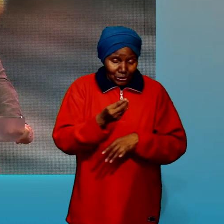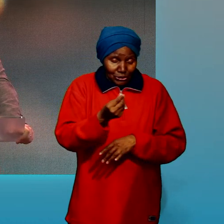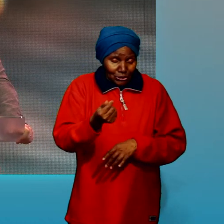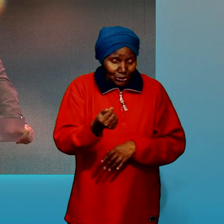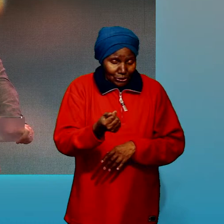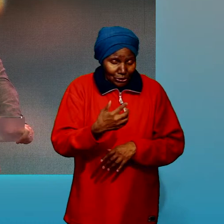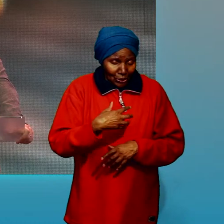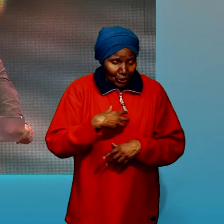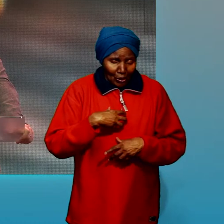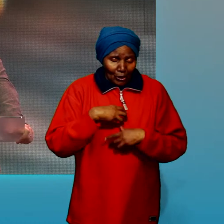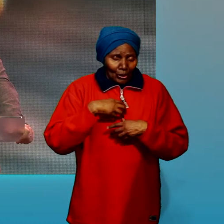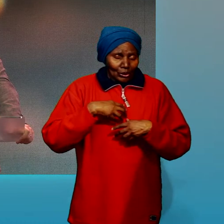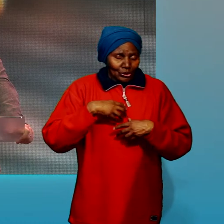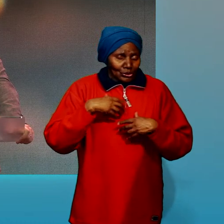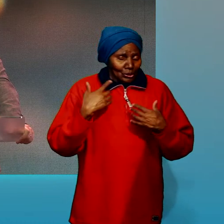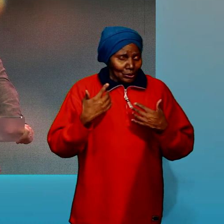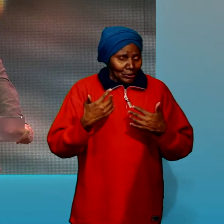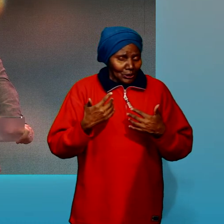trauma,